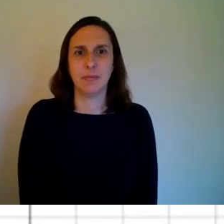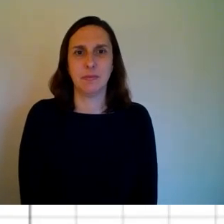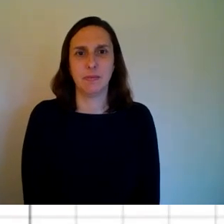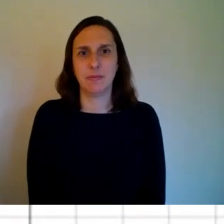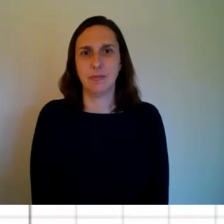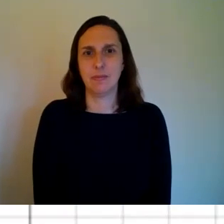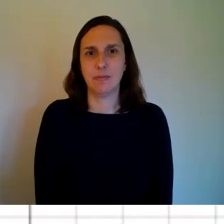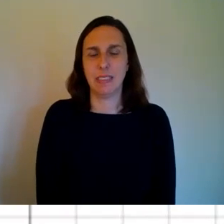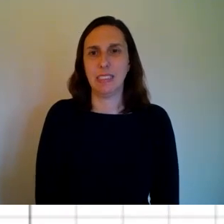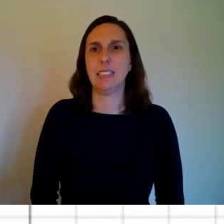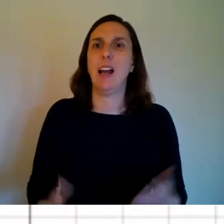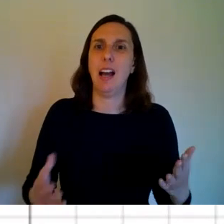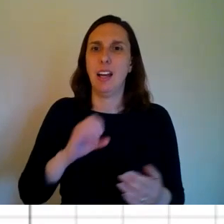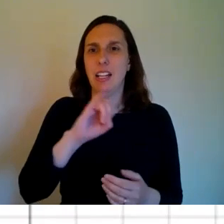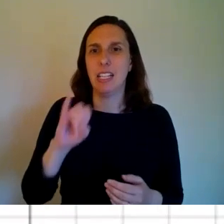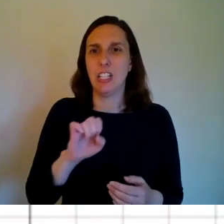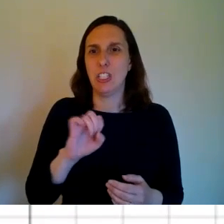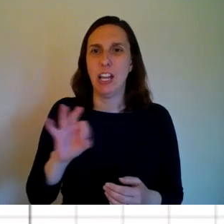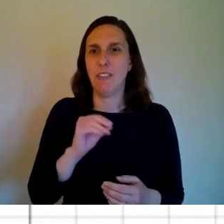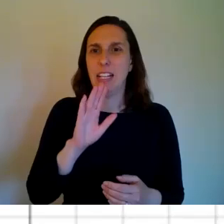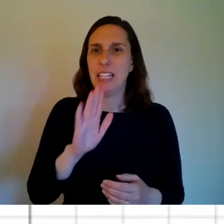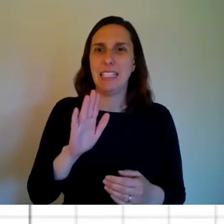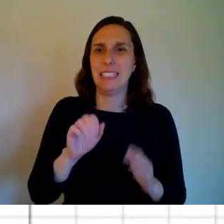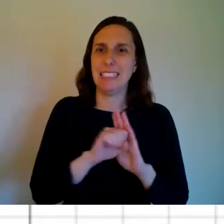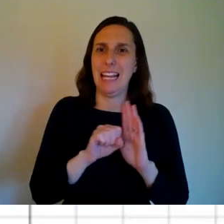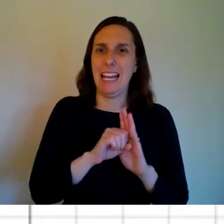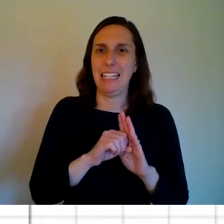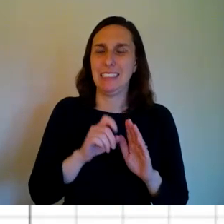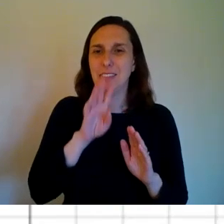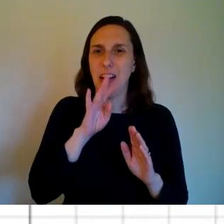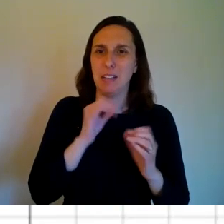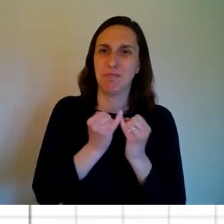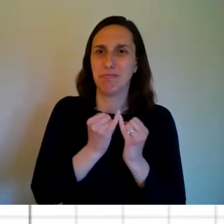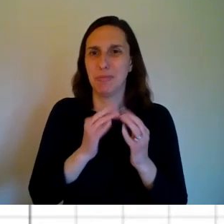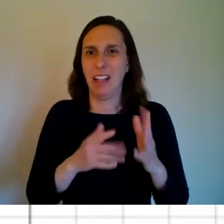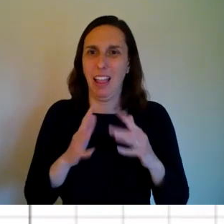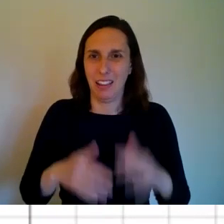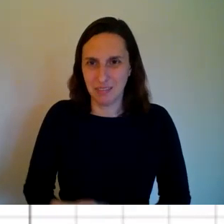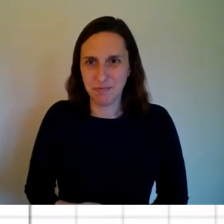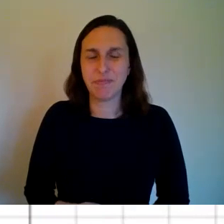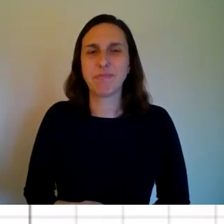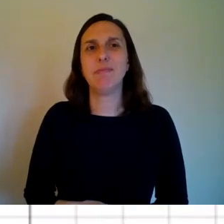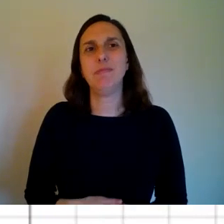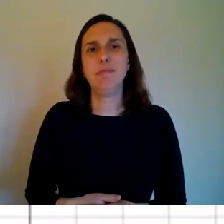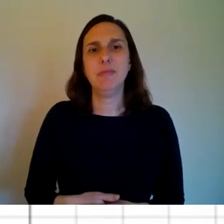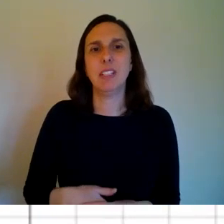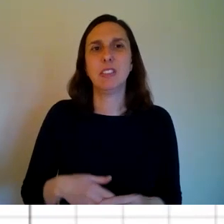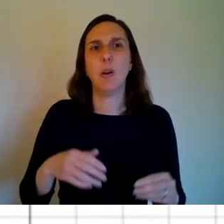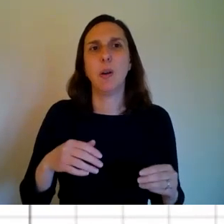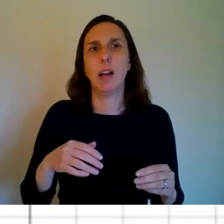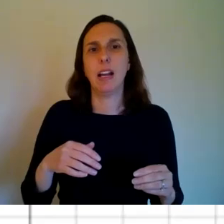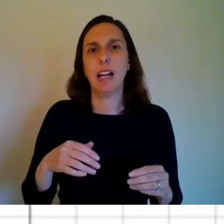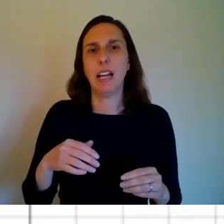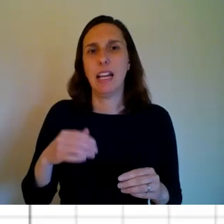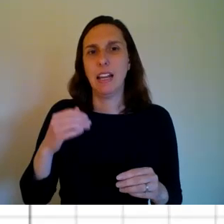Jeff and his signs. That's better. My apologies here. If I put this -3/2 into the